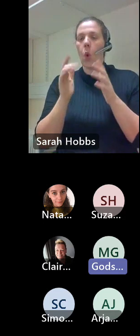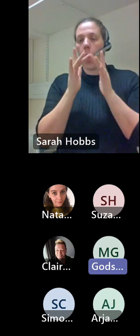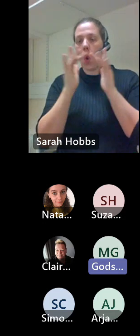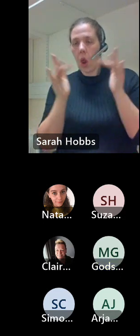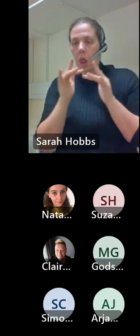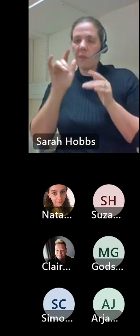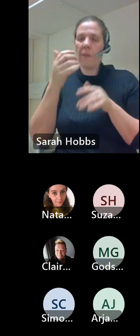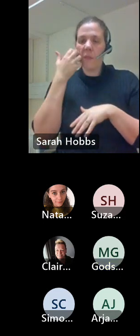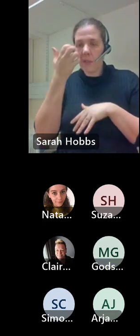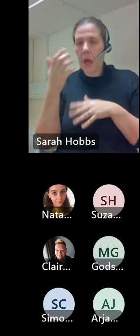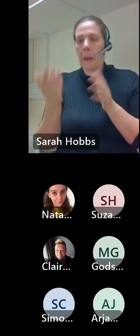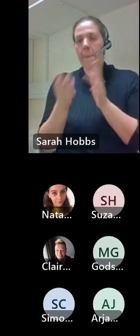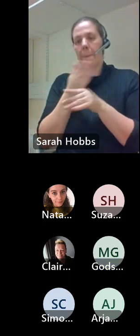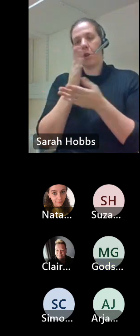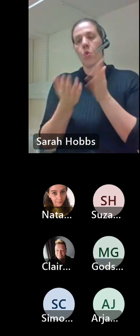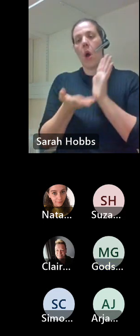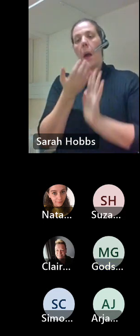please.